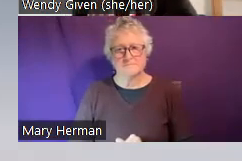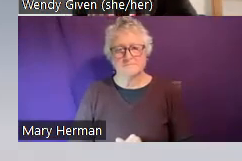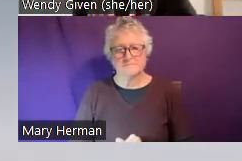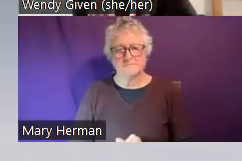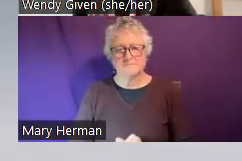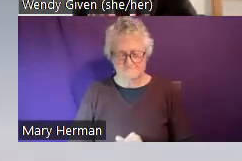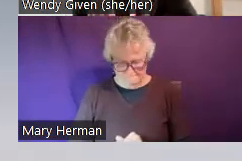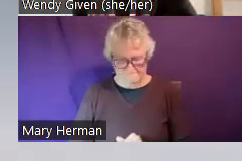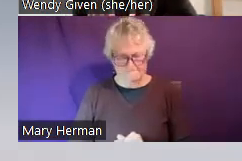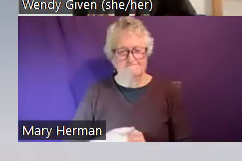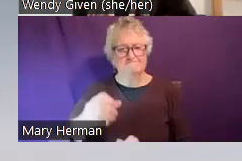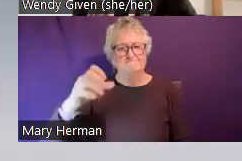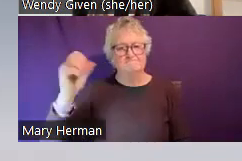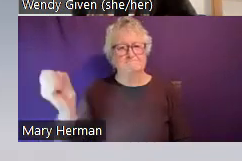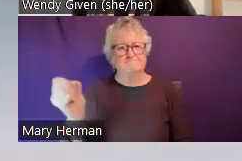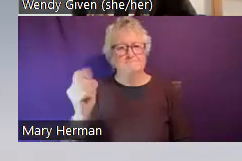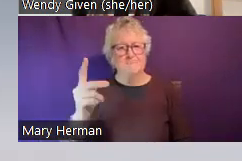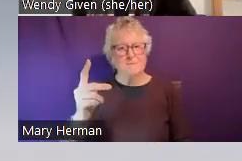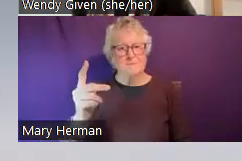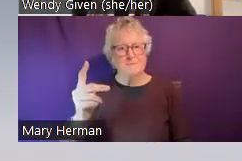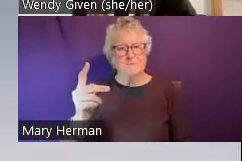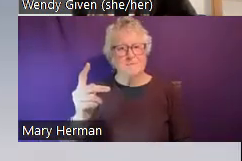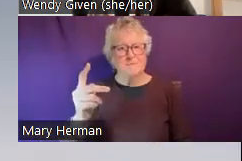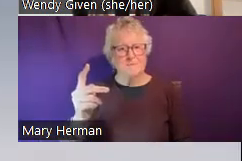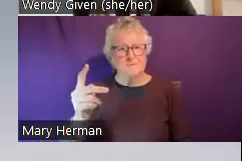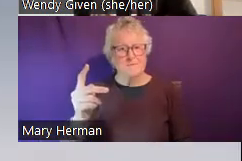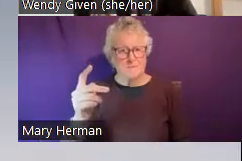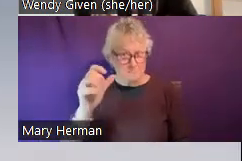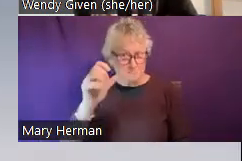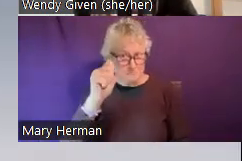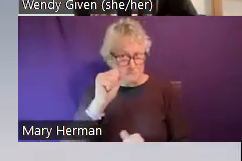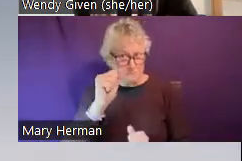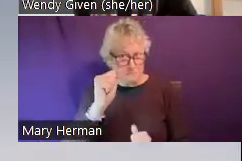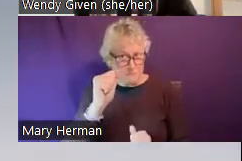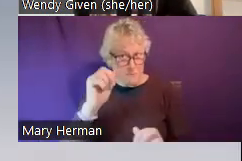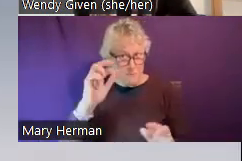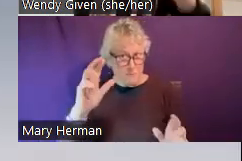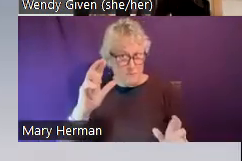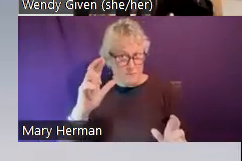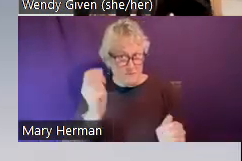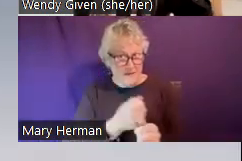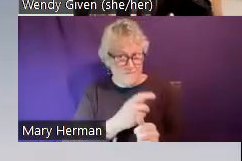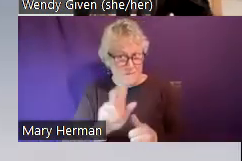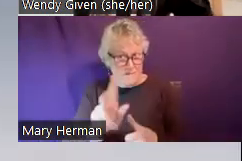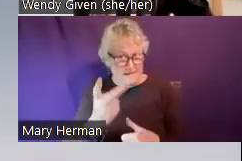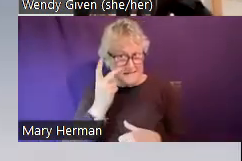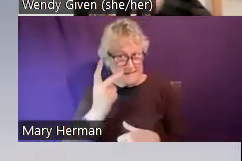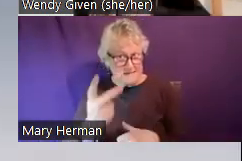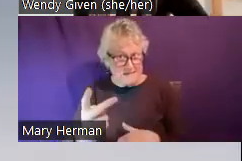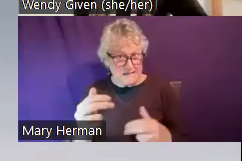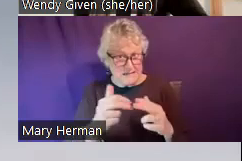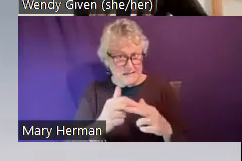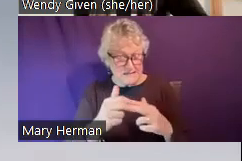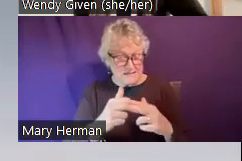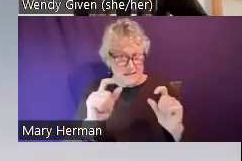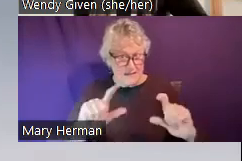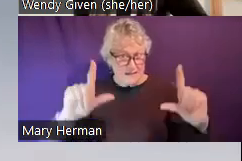Okay, I assume everybody's able to see this slide show.